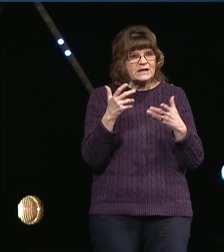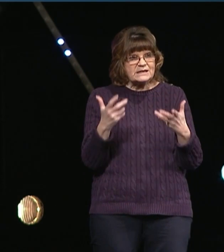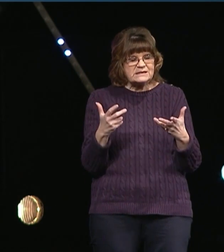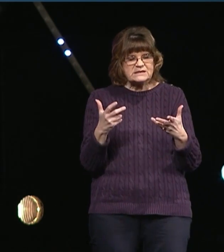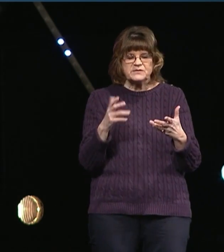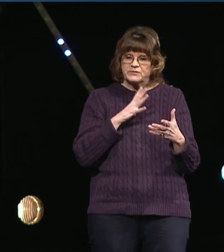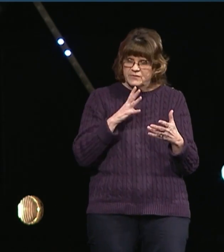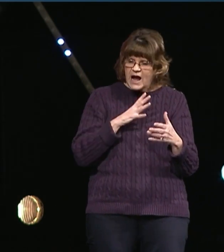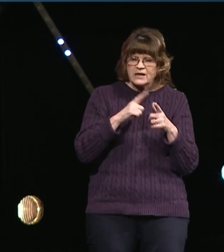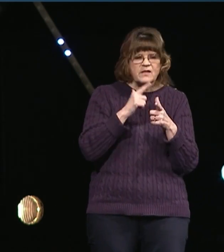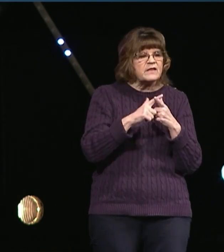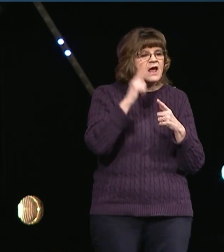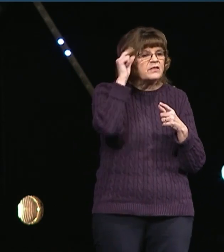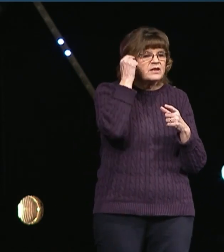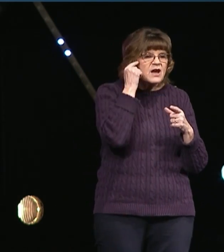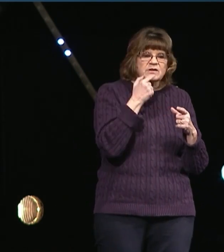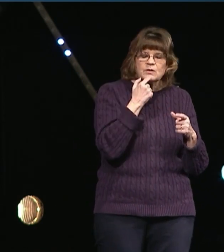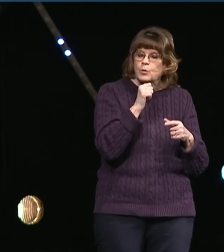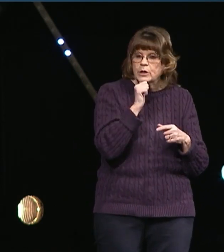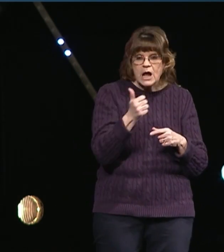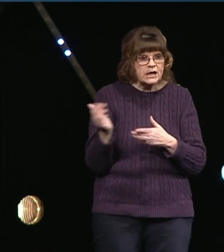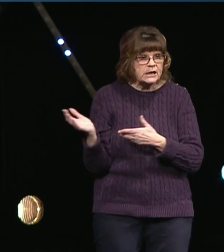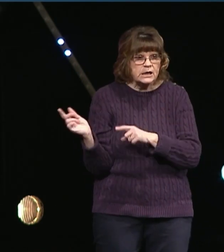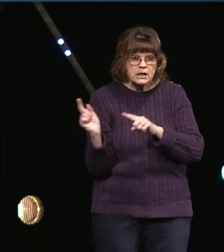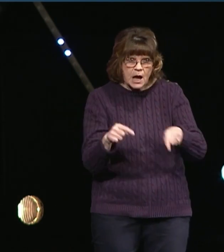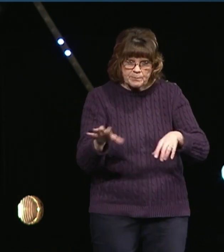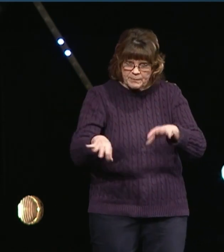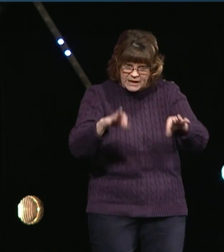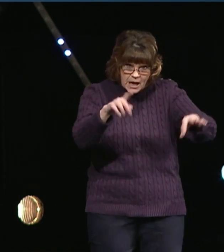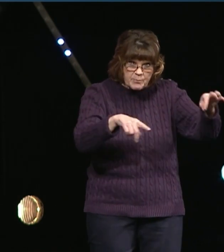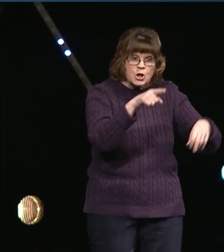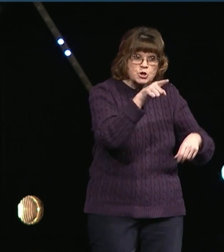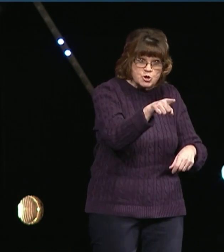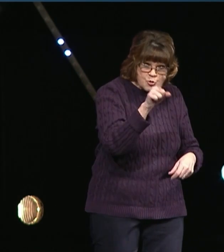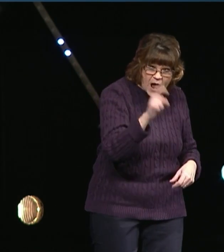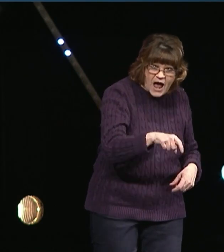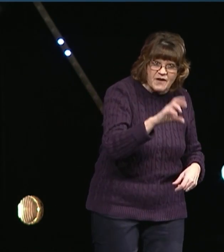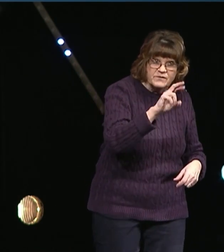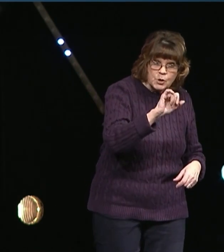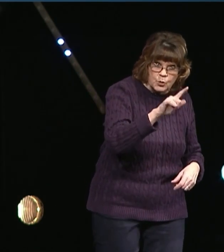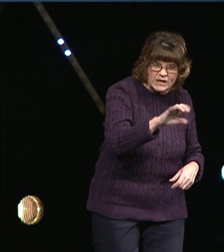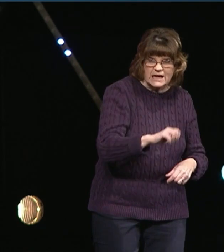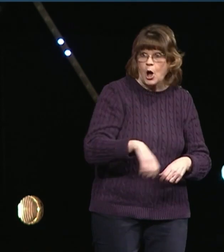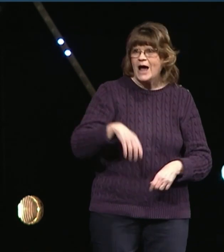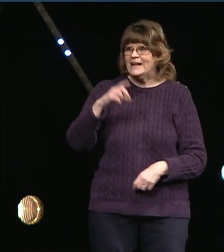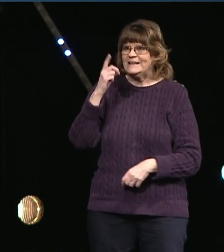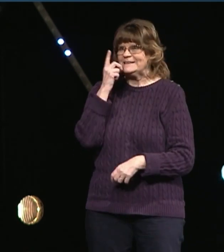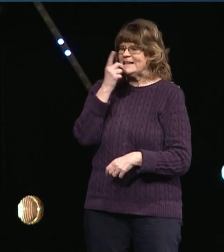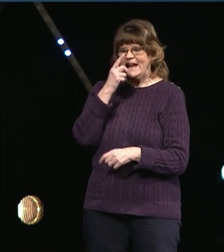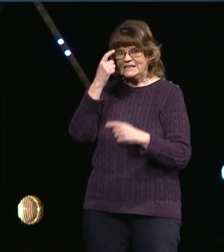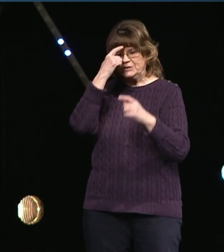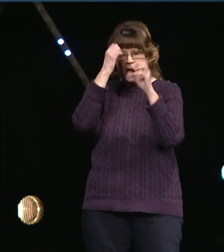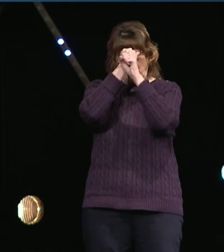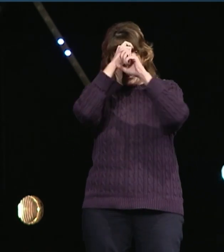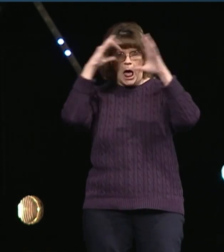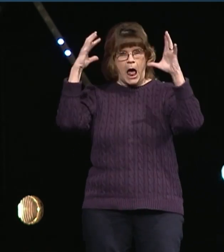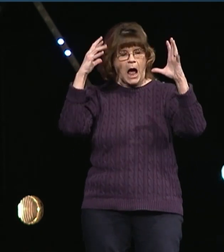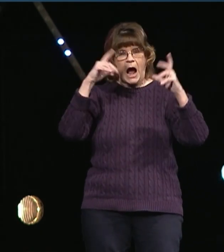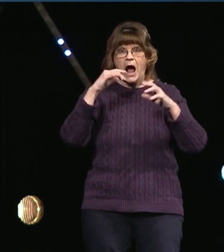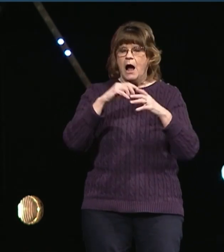fine. And then the governor says, well, we're not going to come around and pick them up anymore, but you have to recycle. Ding, ding, ding. Dennis's mind goes nuts and